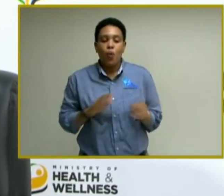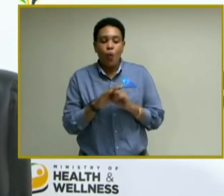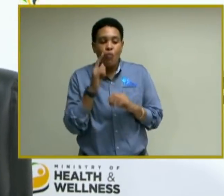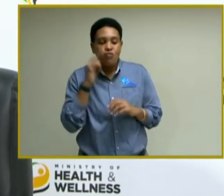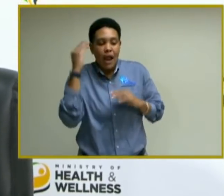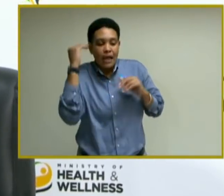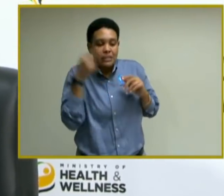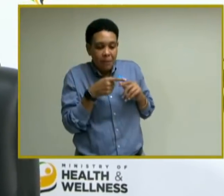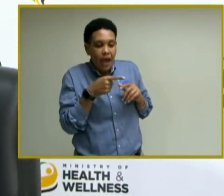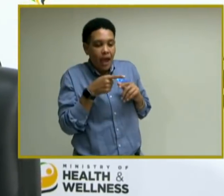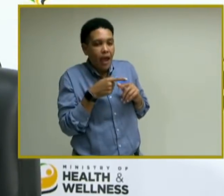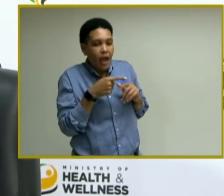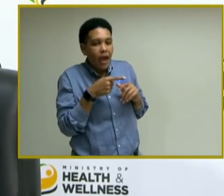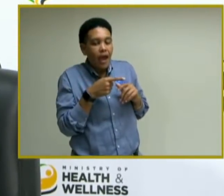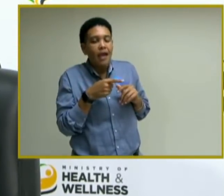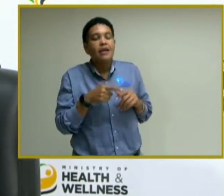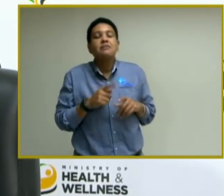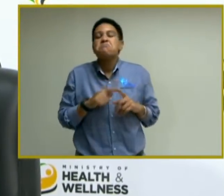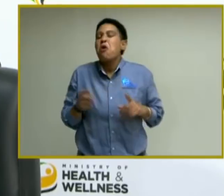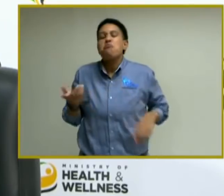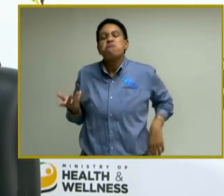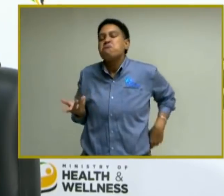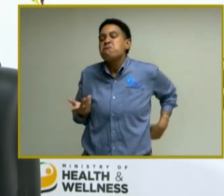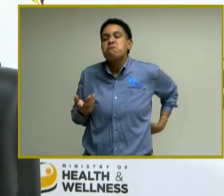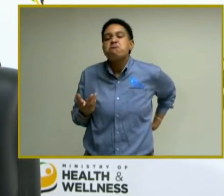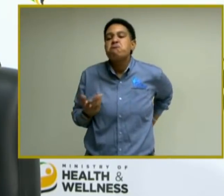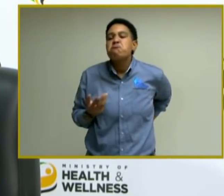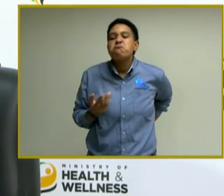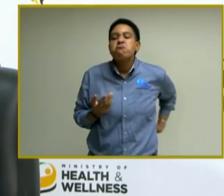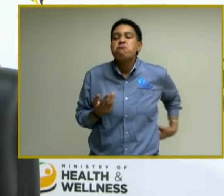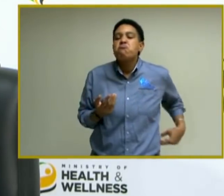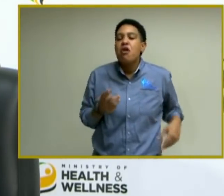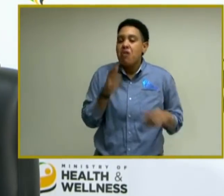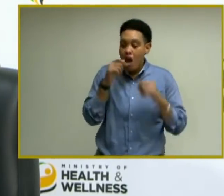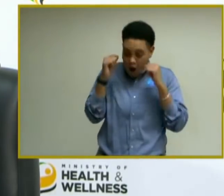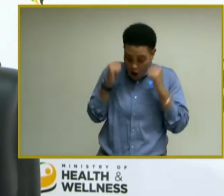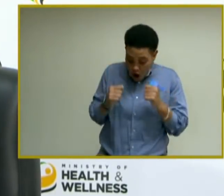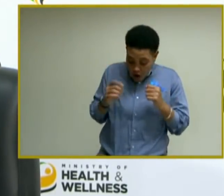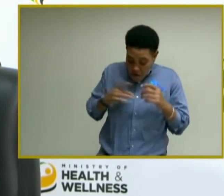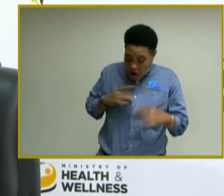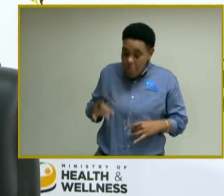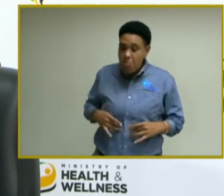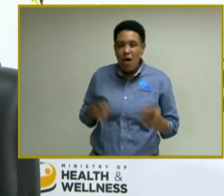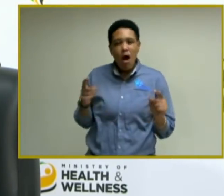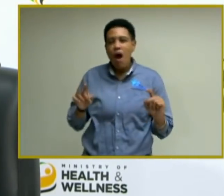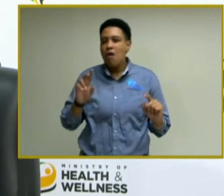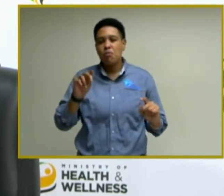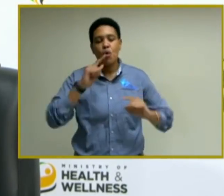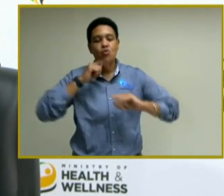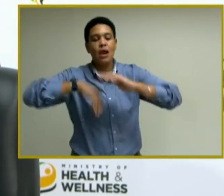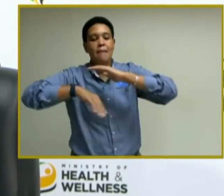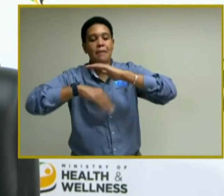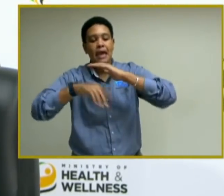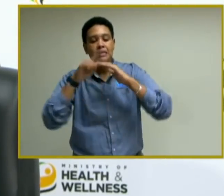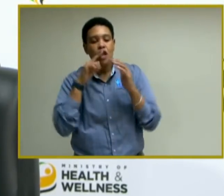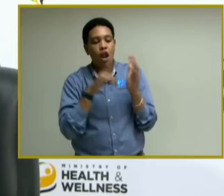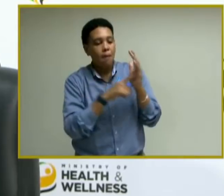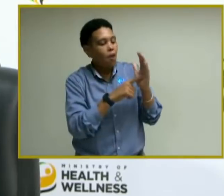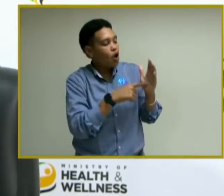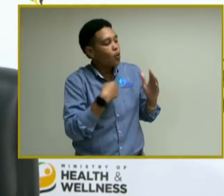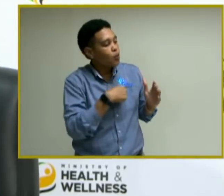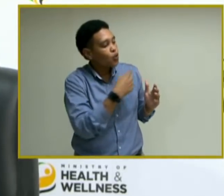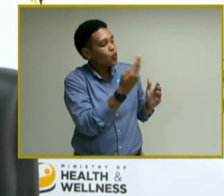But this is not confirmed cases, and it was based on a model that we use